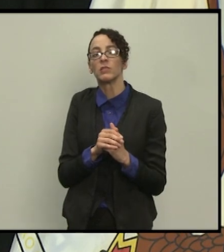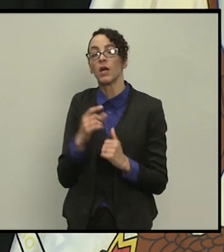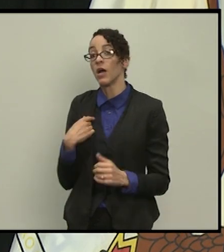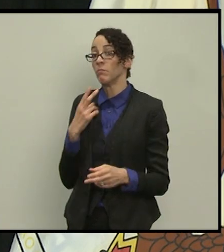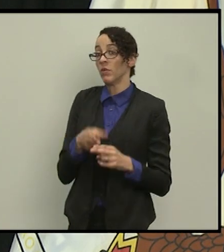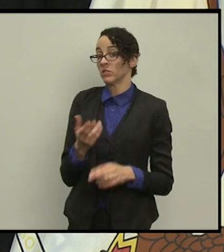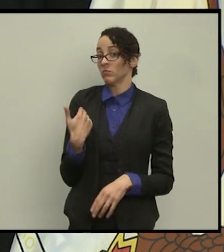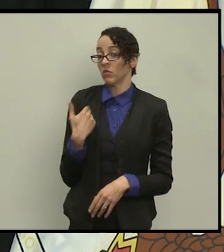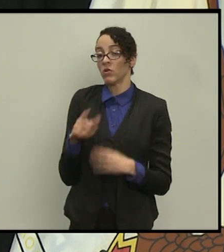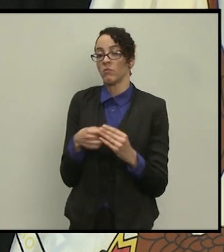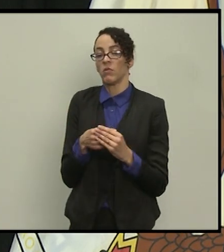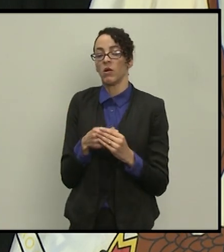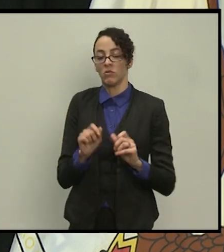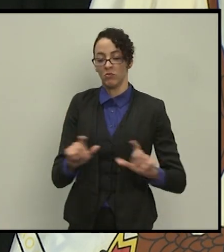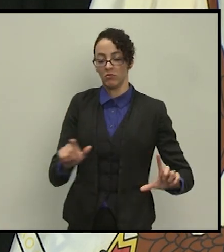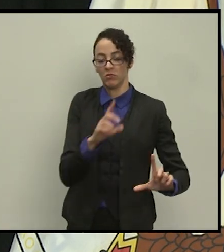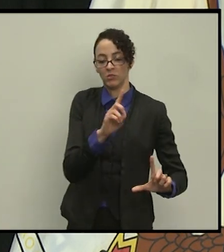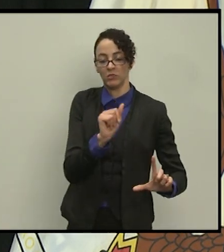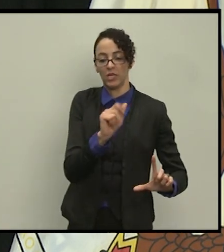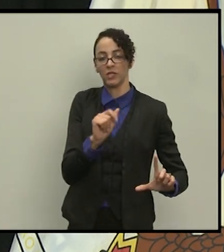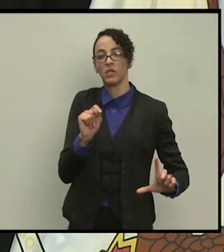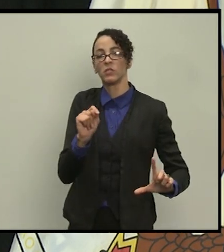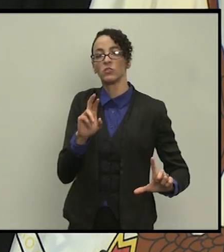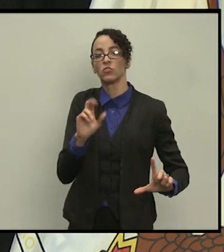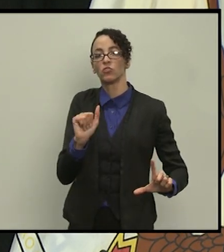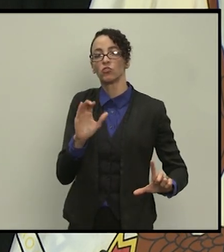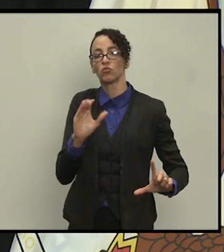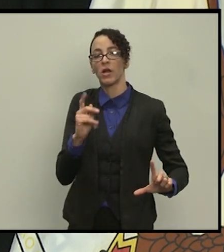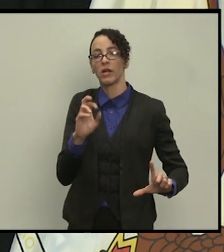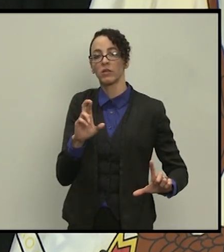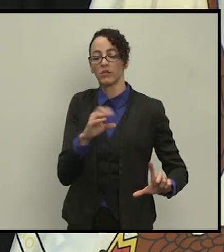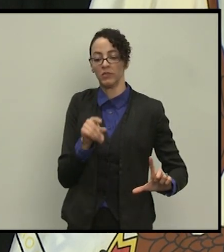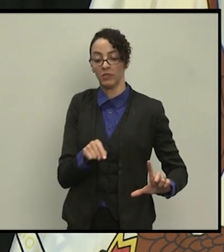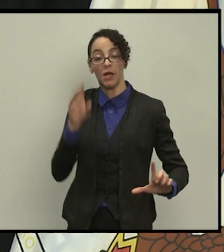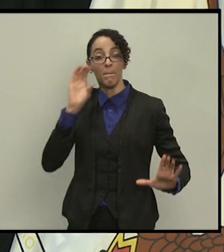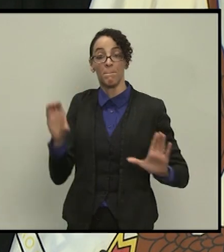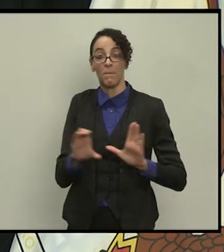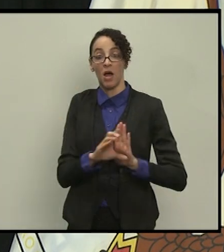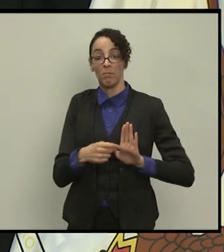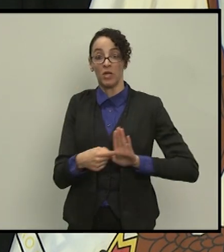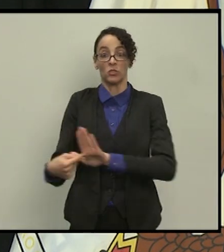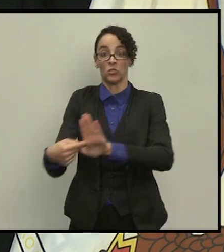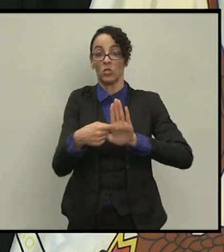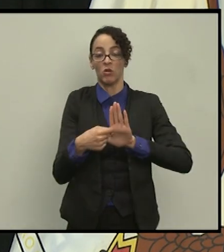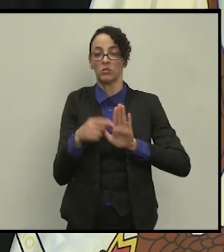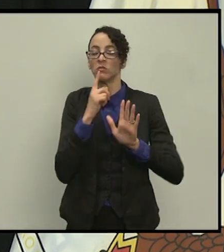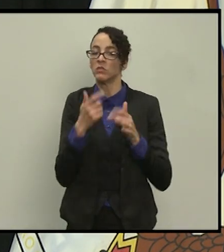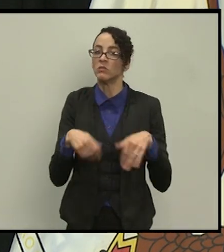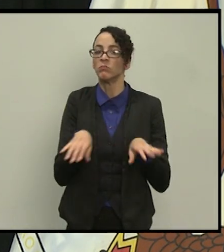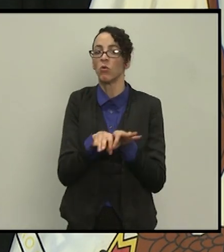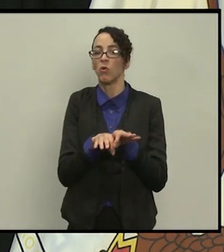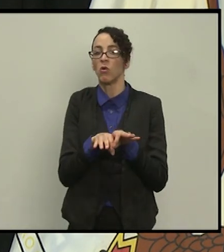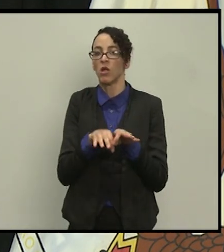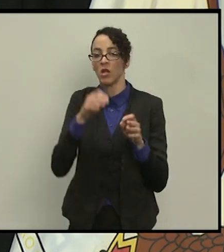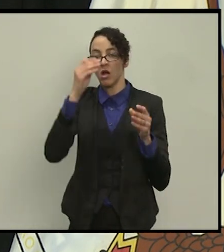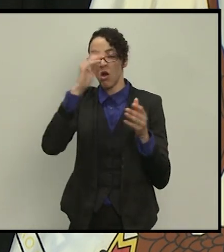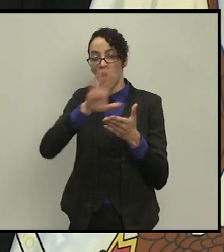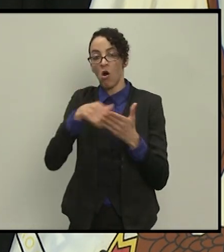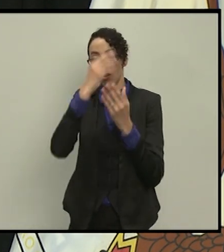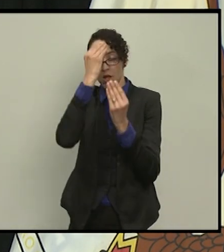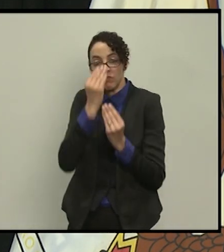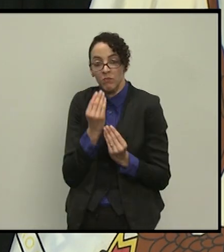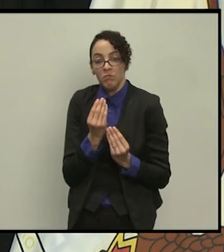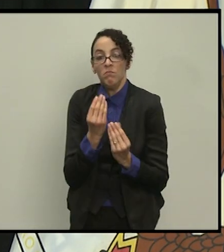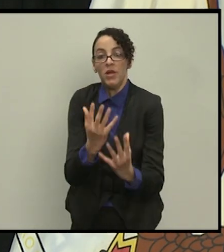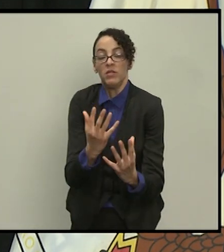and the map that I showed, it's very important that we see that the rates that we are presenting are basically the rate, are not basically,